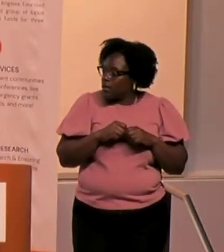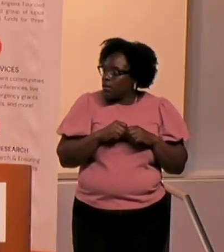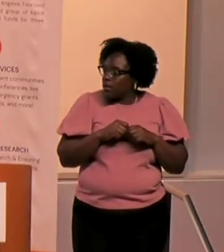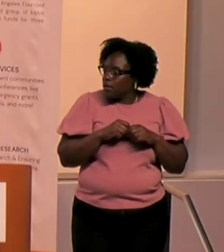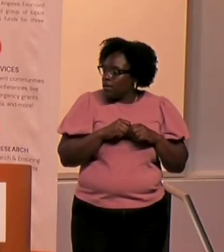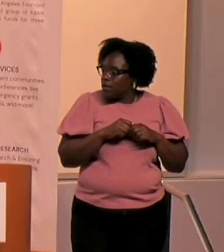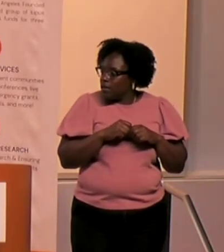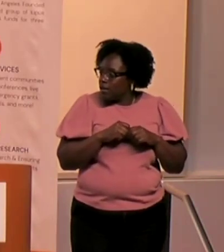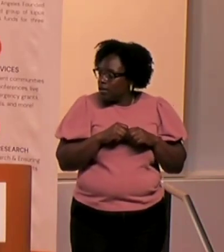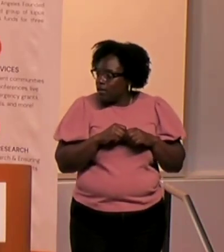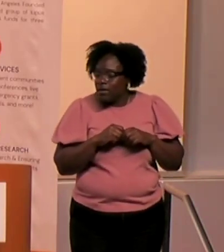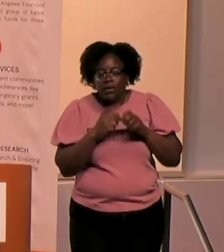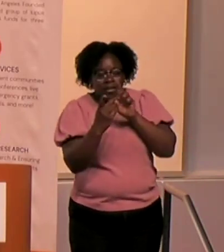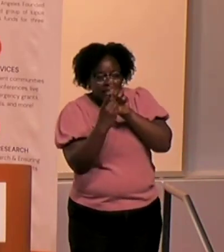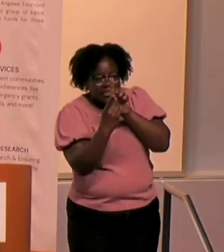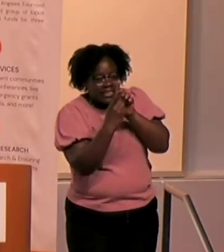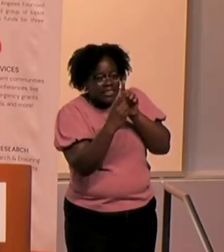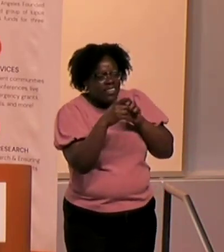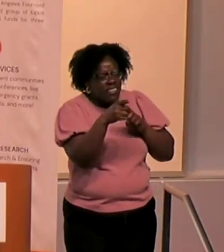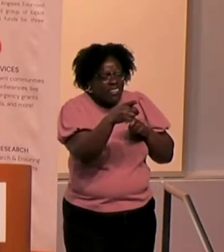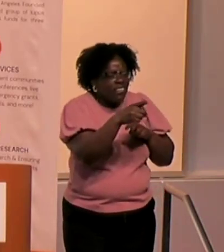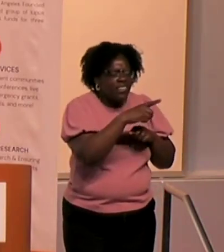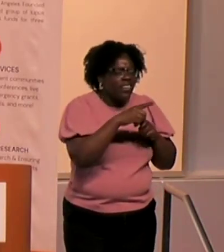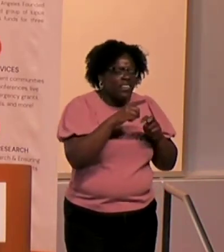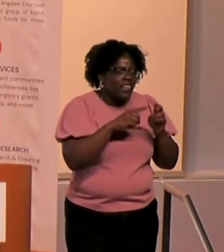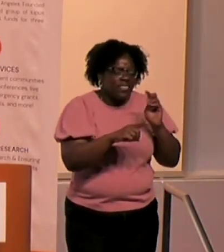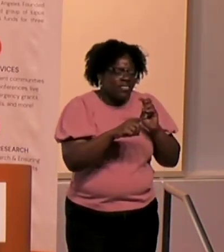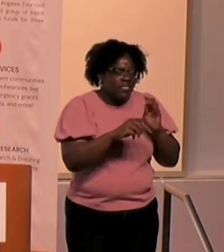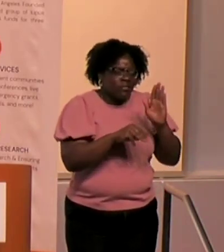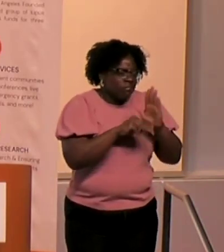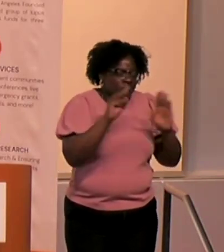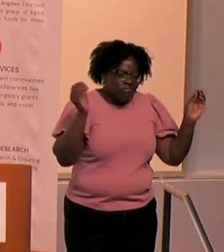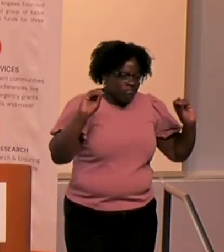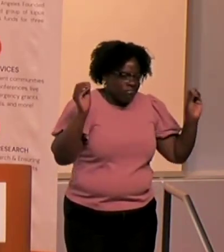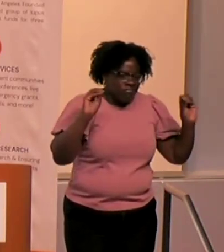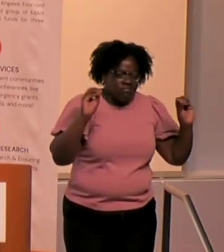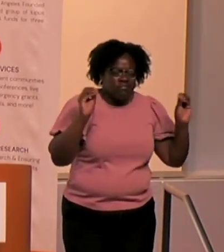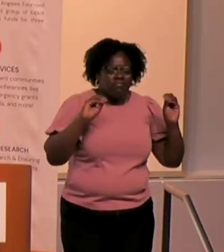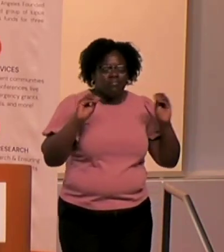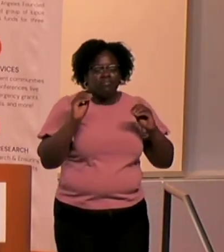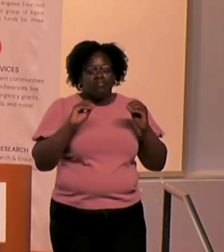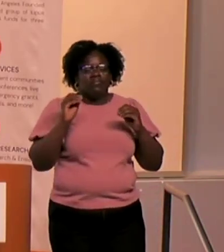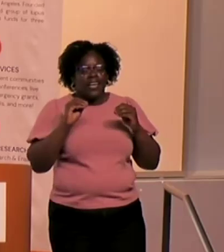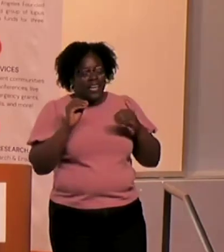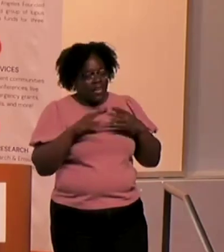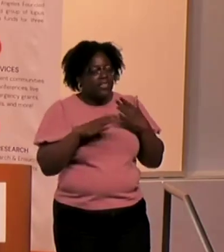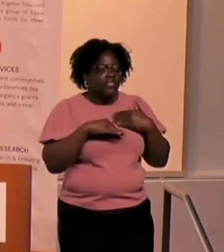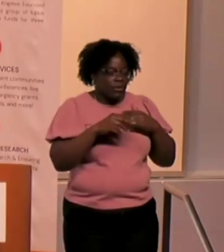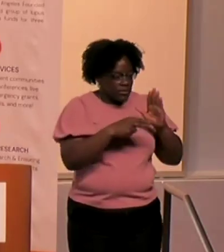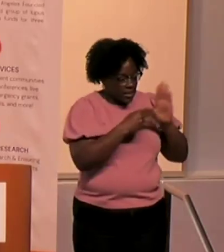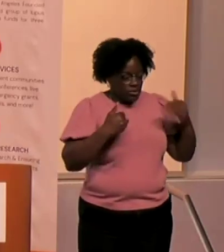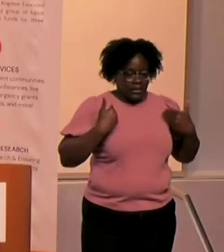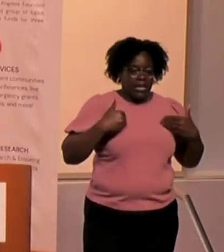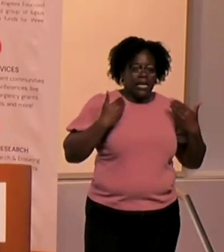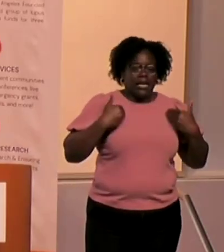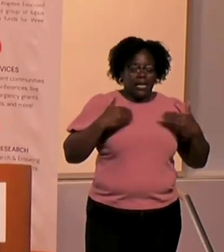dating people who I felt were a lot less mature because being diagnosed young, I had to grow up a lot faster